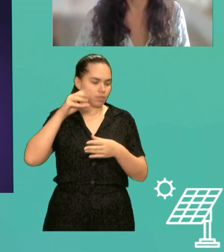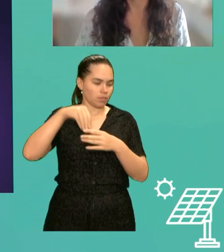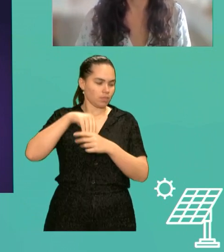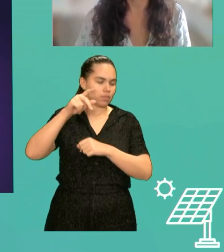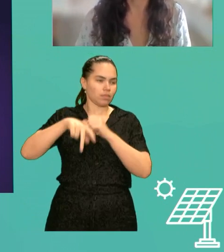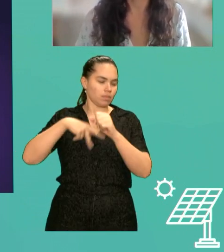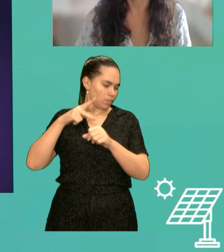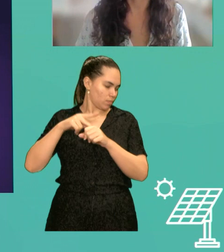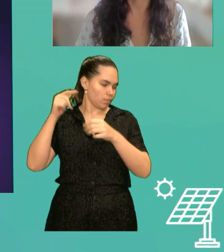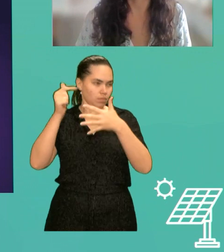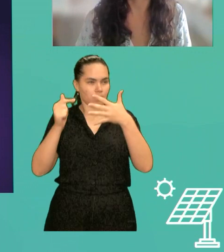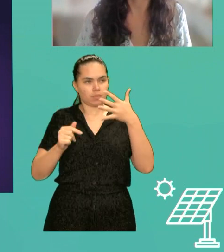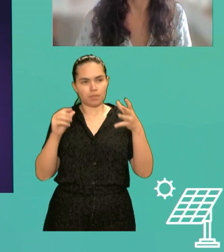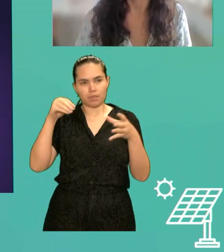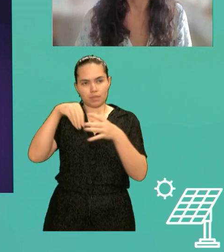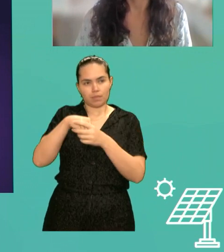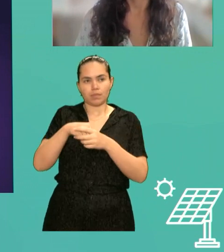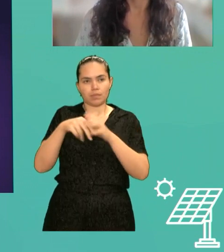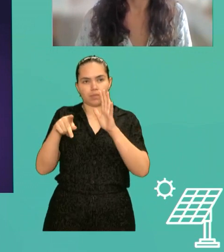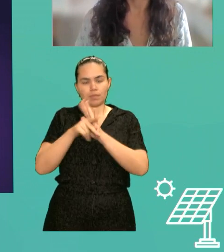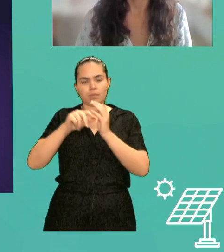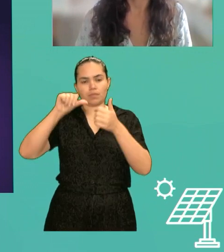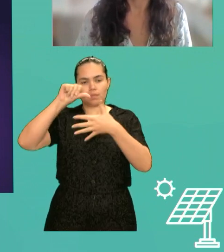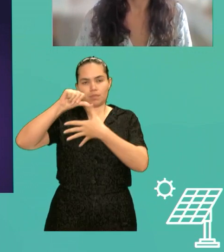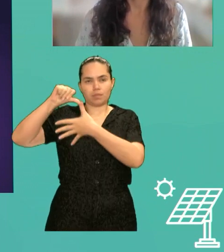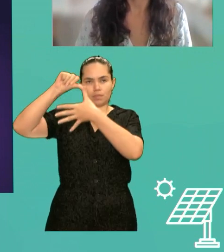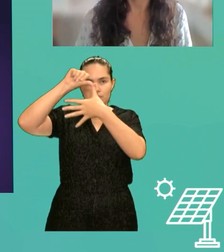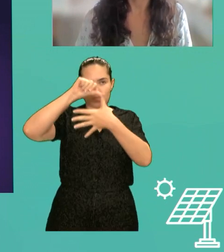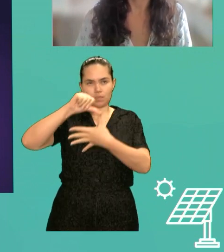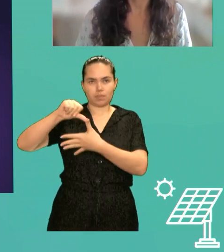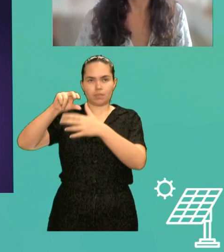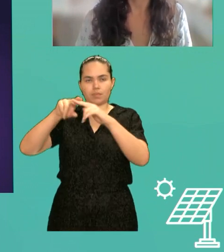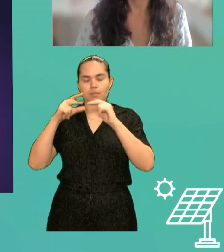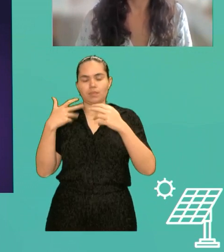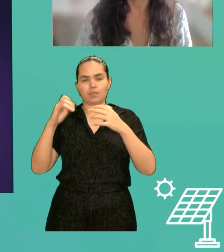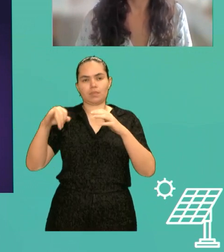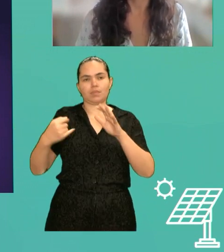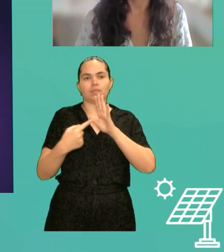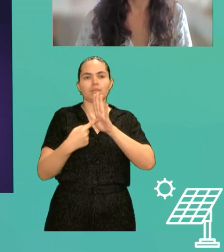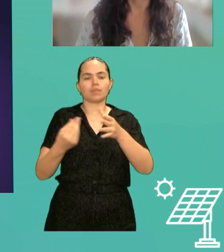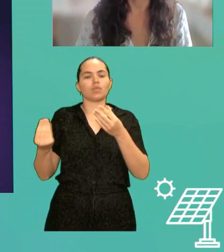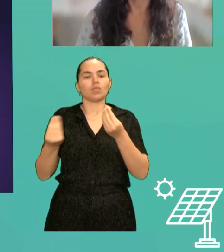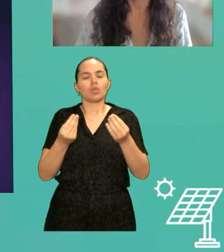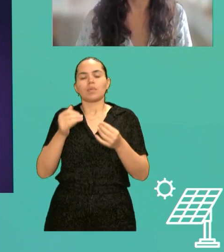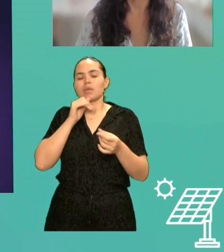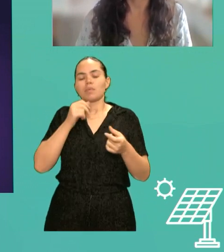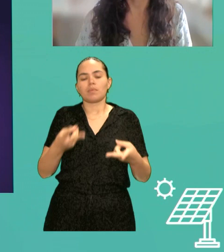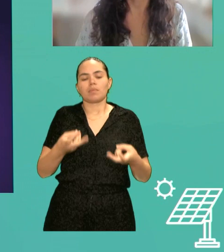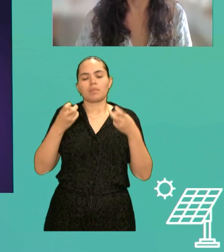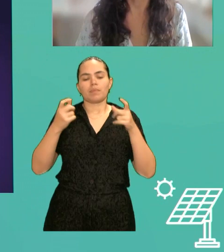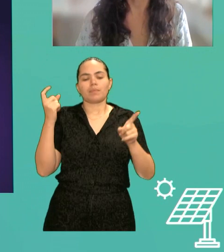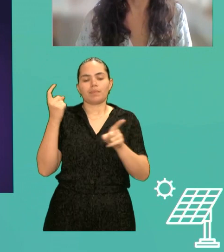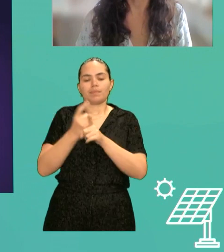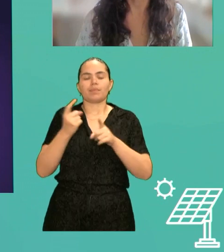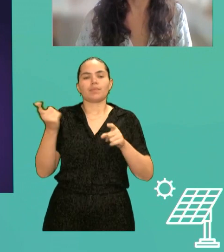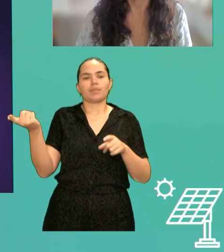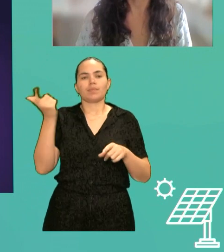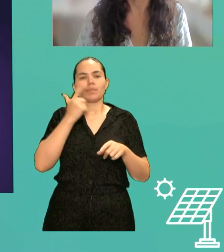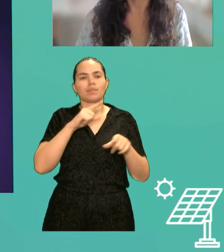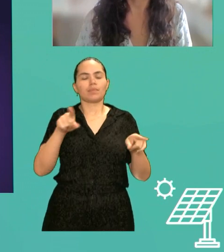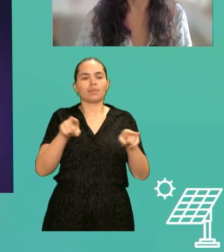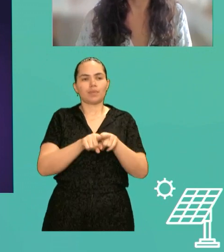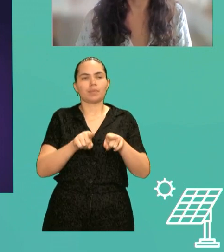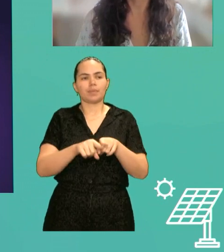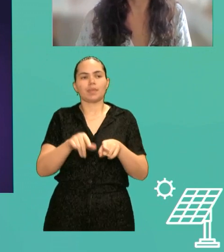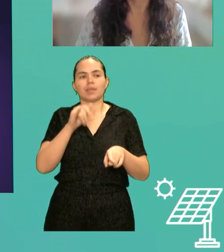nossa to região da Brazil América and Latin Latina. America. And I Então, would eu like to queria falar um share pouquinho how sobre como a we gente assess this hope and how this hope